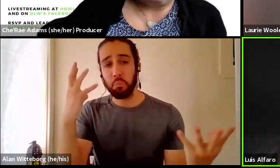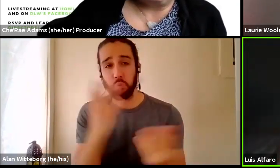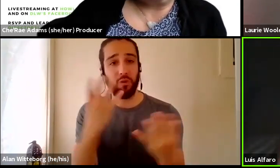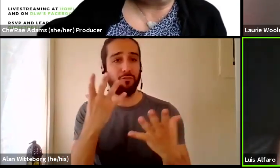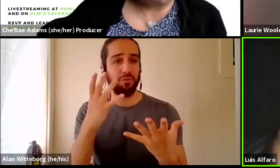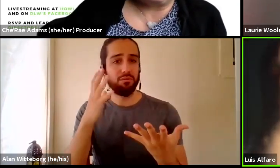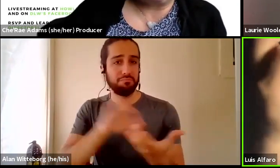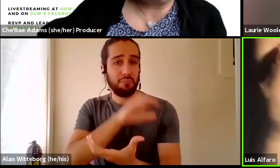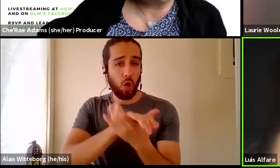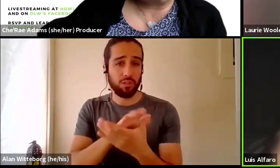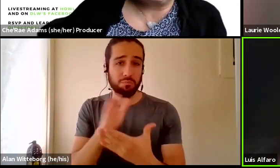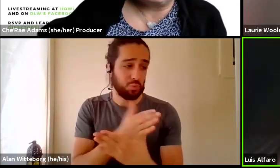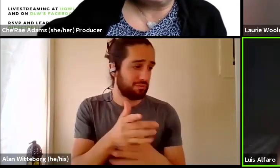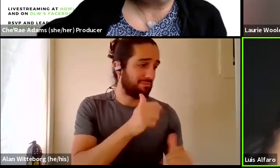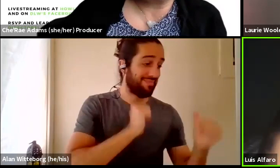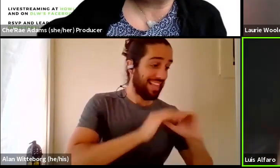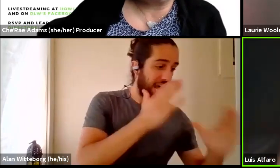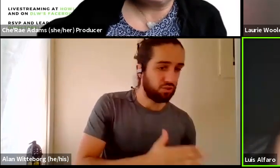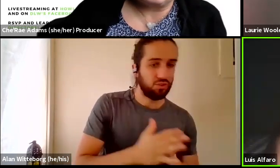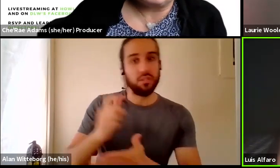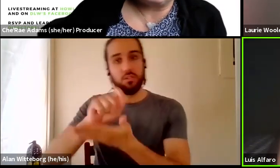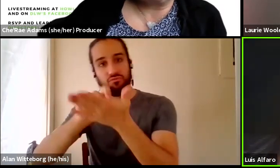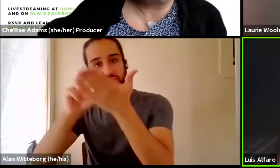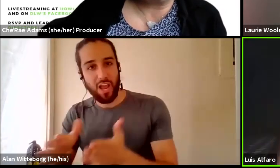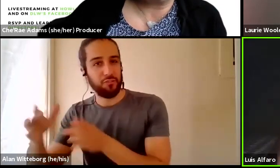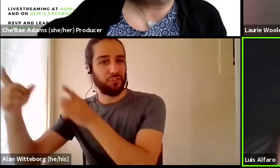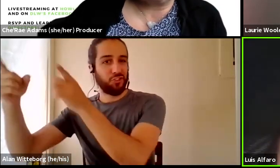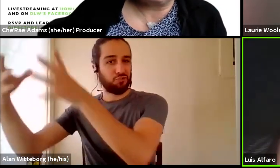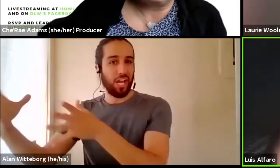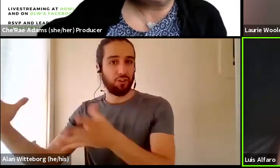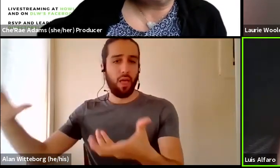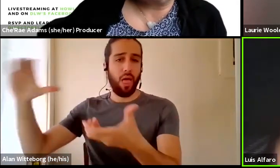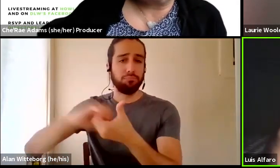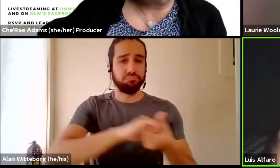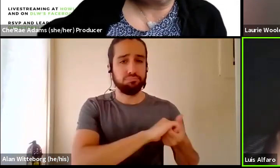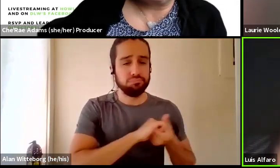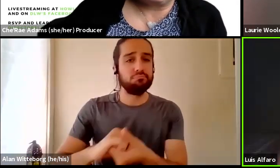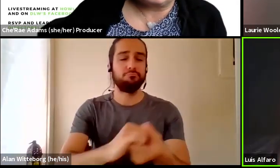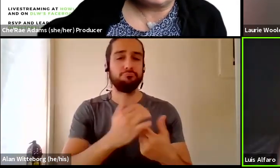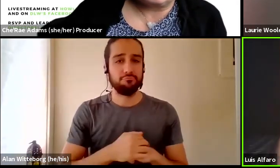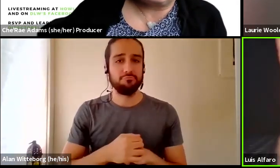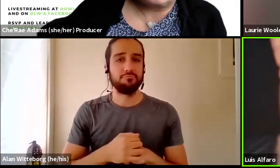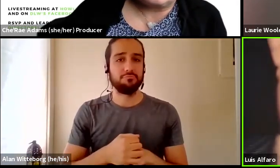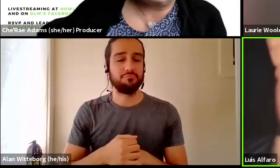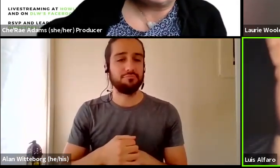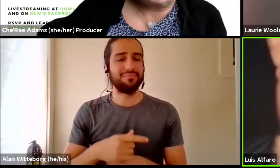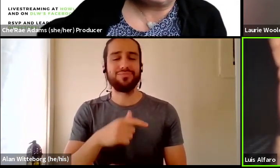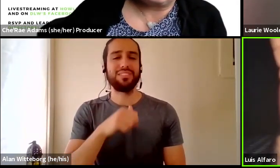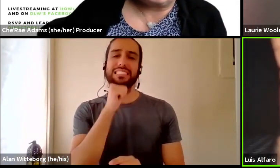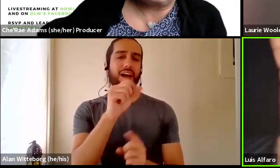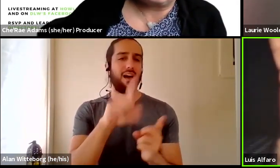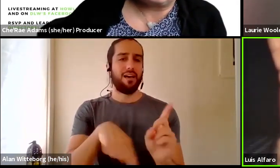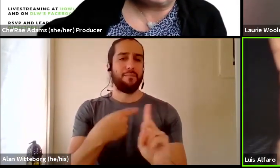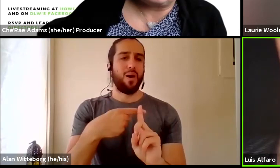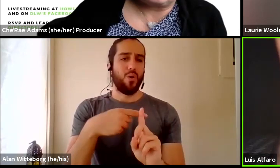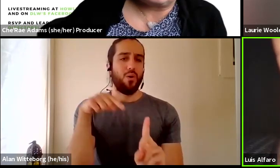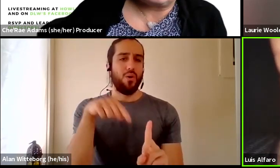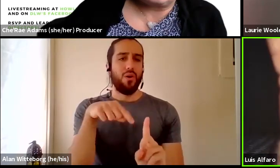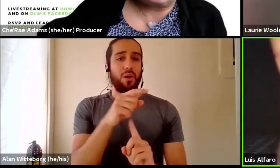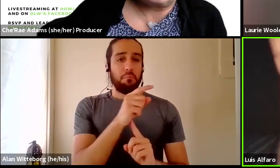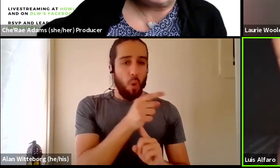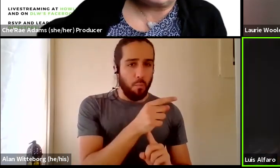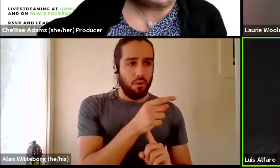and writer and director. If we could all even be in the Zoom room around that. It is not about the moment